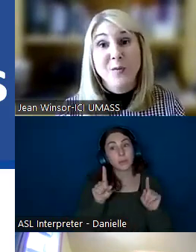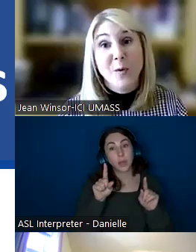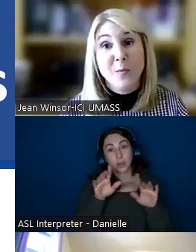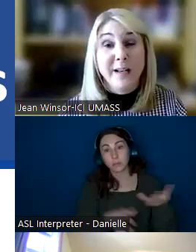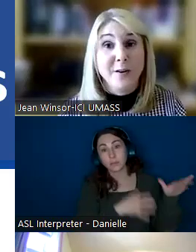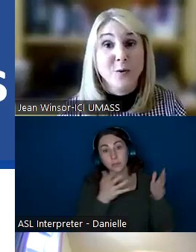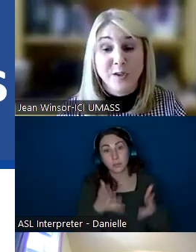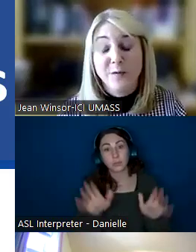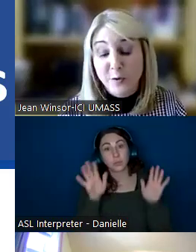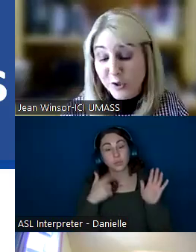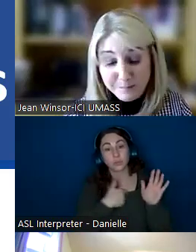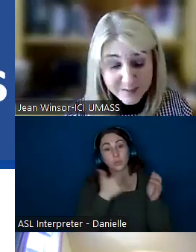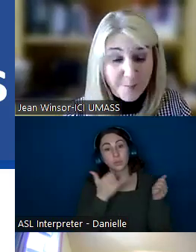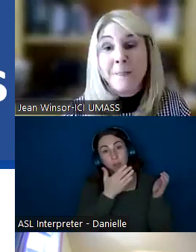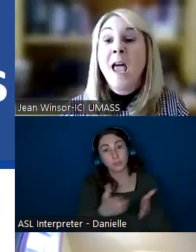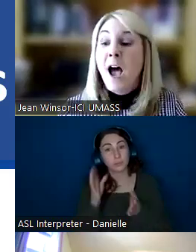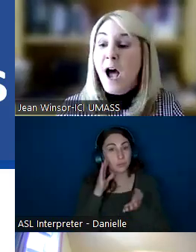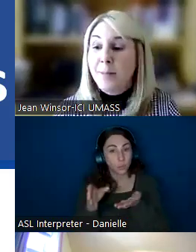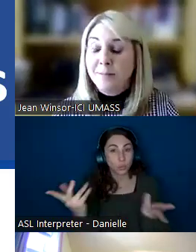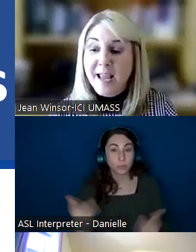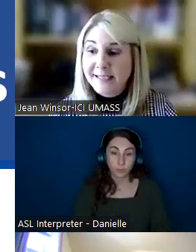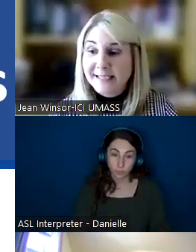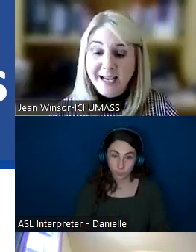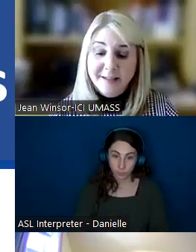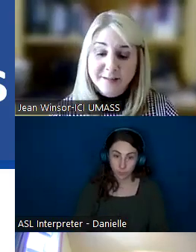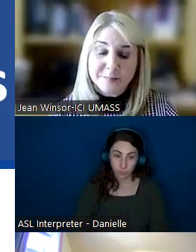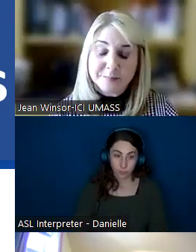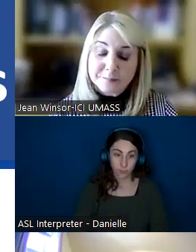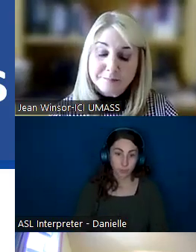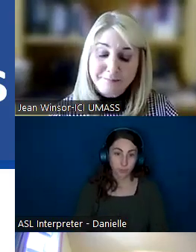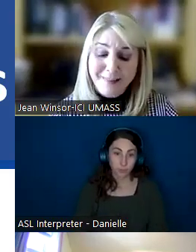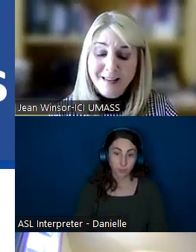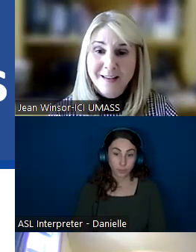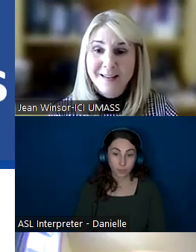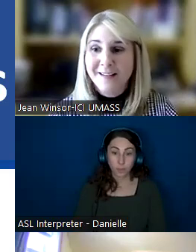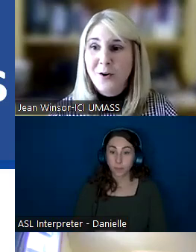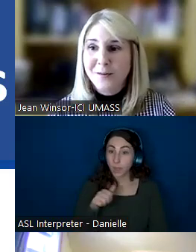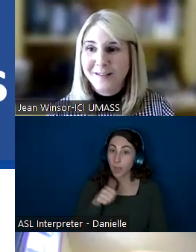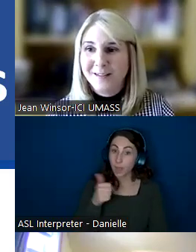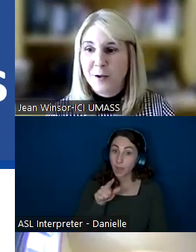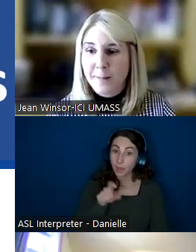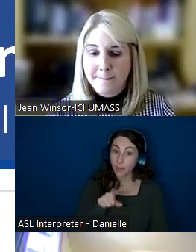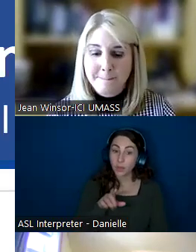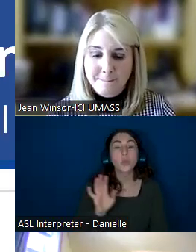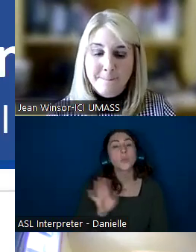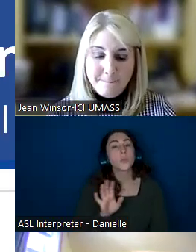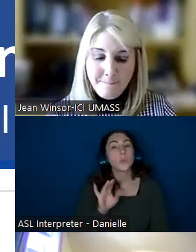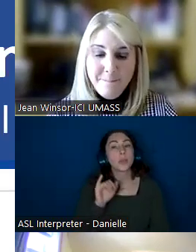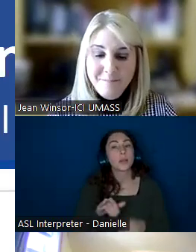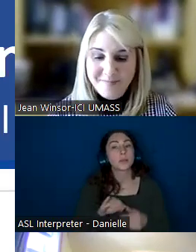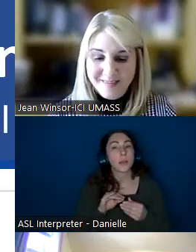and we're moving now towards our future. So next slide. Another question. Oh, no, this is a comment, I